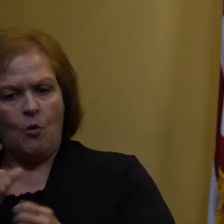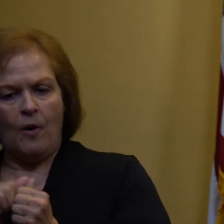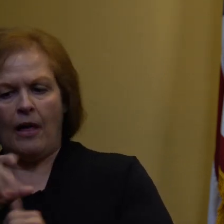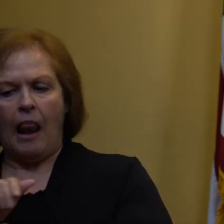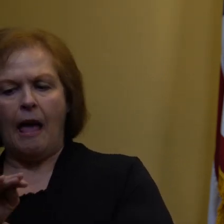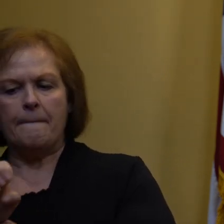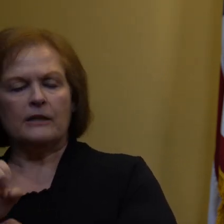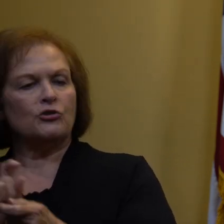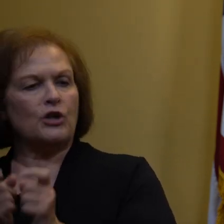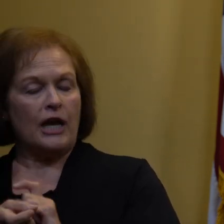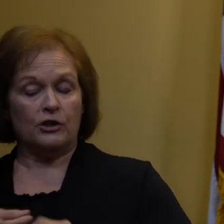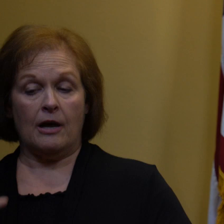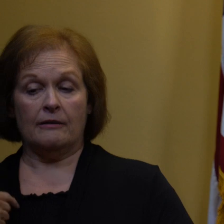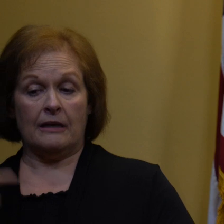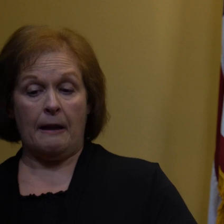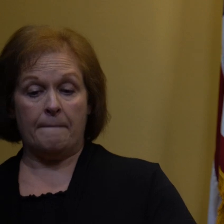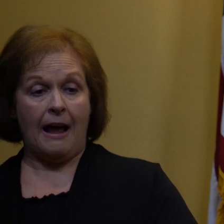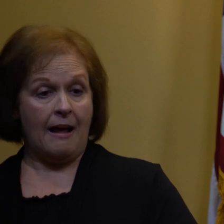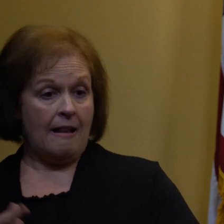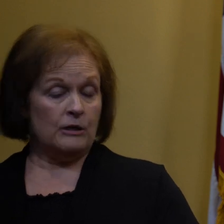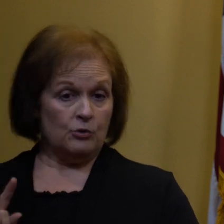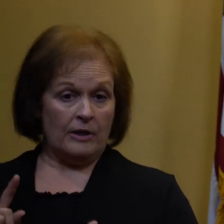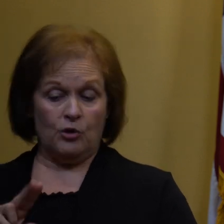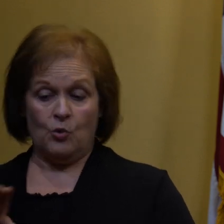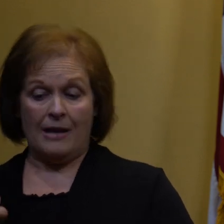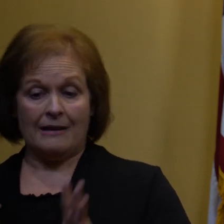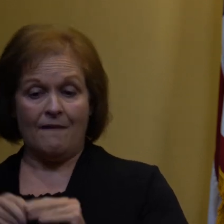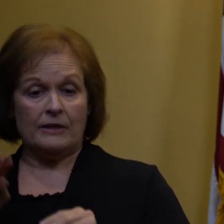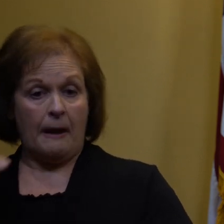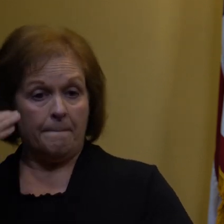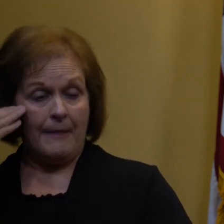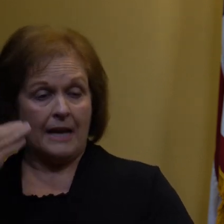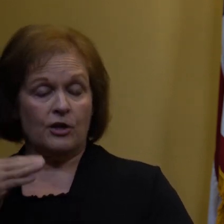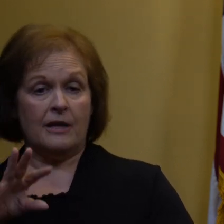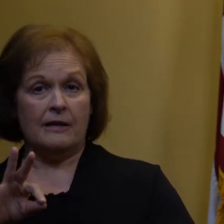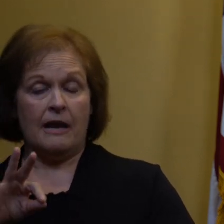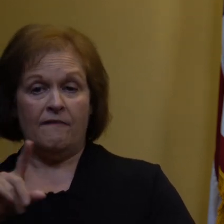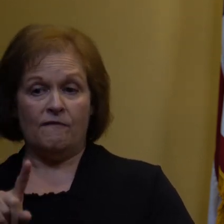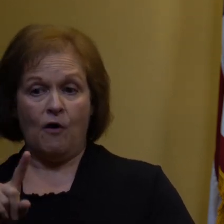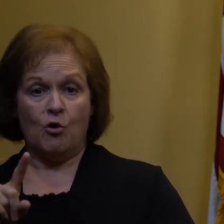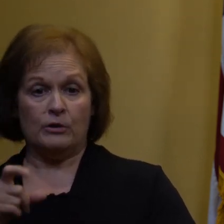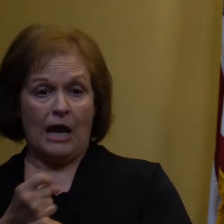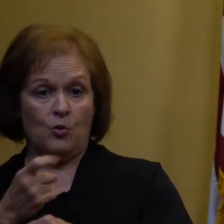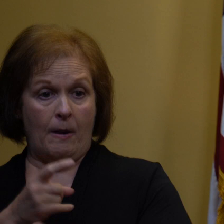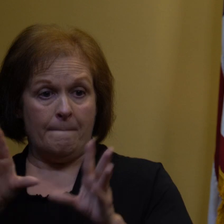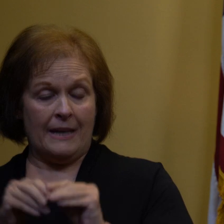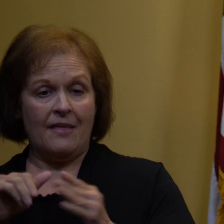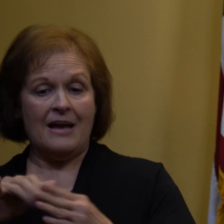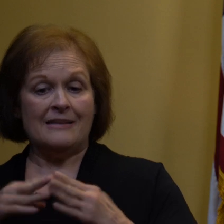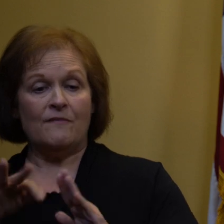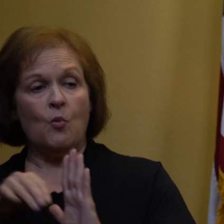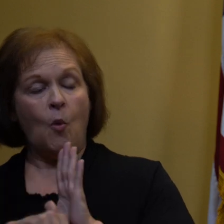back this week from the U.S. Conference of Mayors, the 91st annual meeting, in which the city of